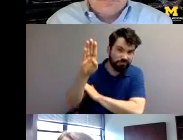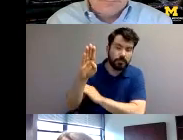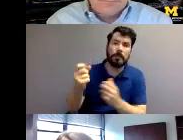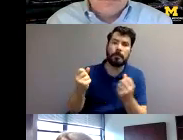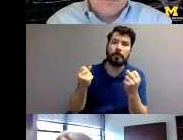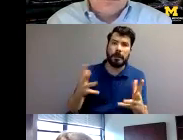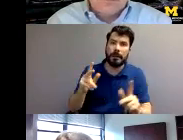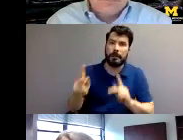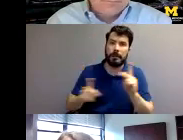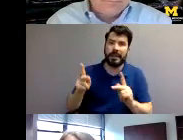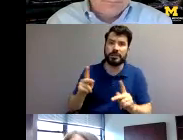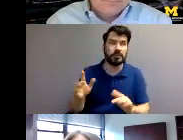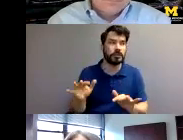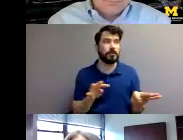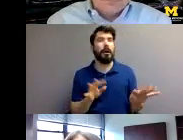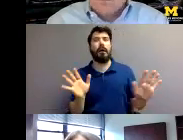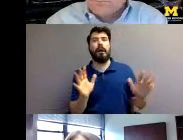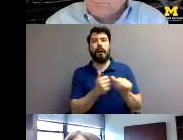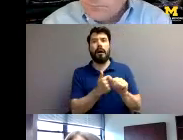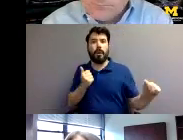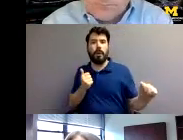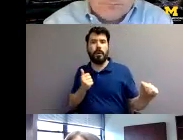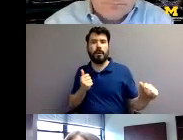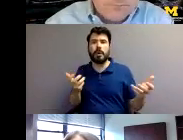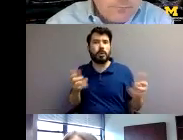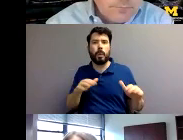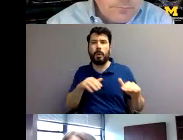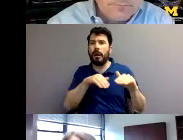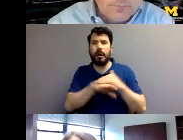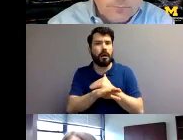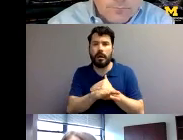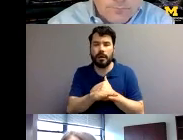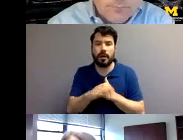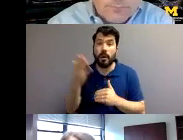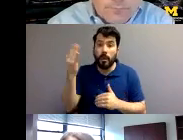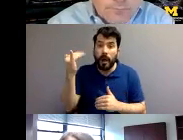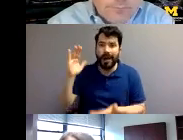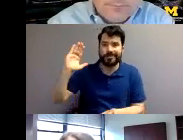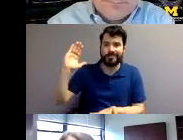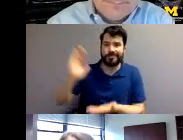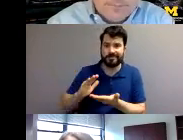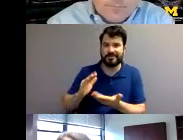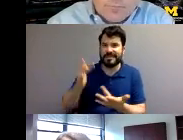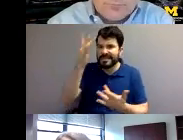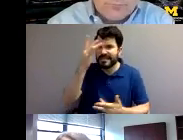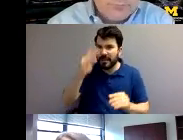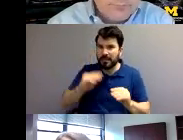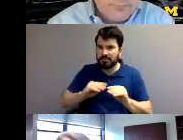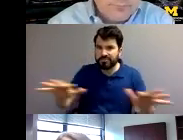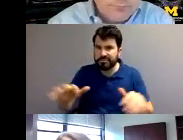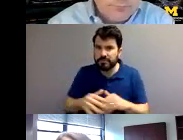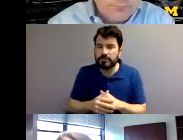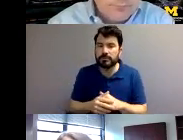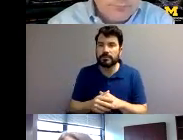we tried to avoid come into the healthcare to help decrease spread of disease. So other alternatives